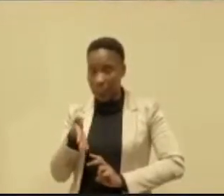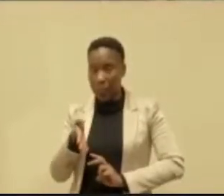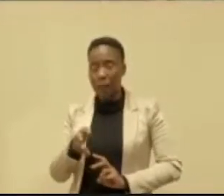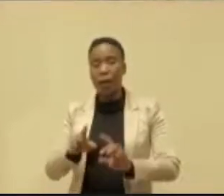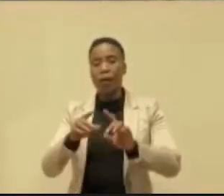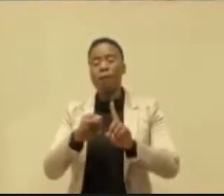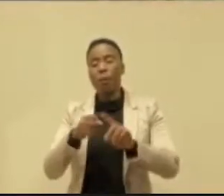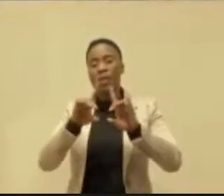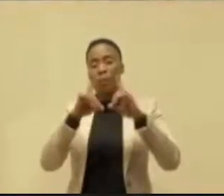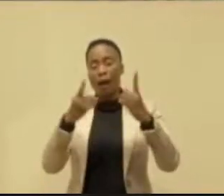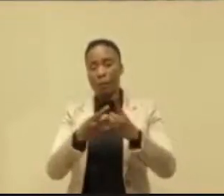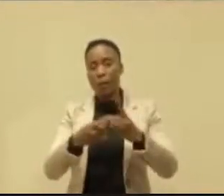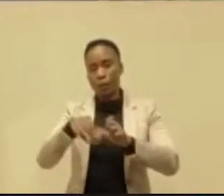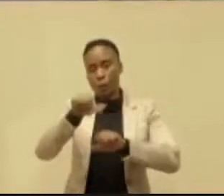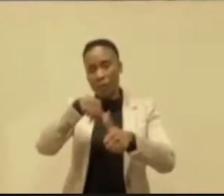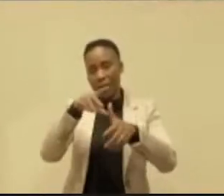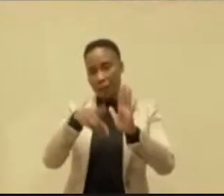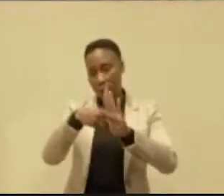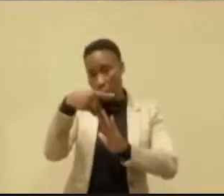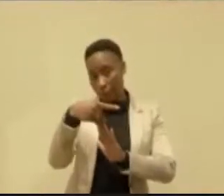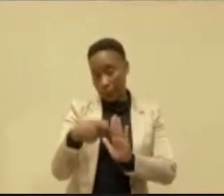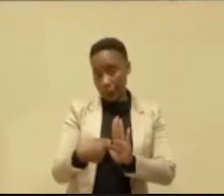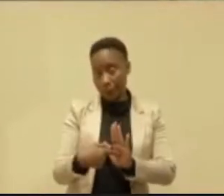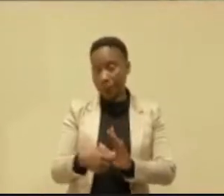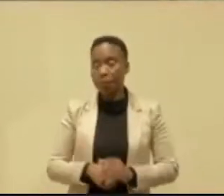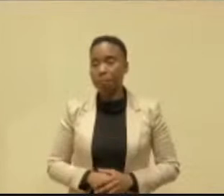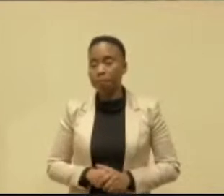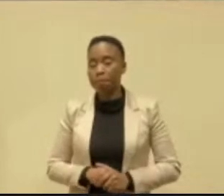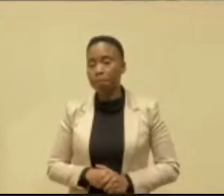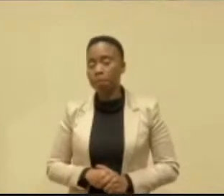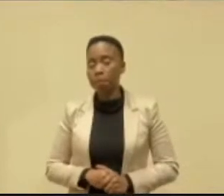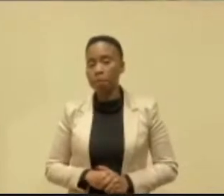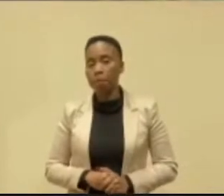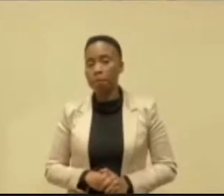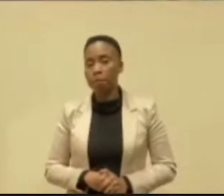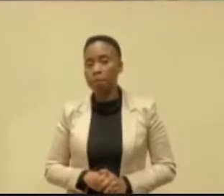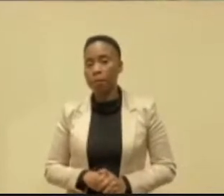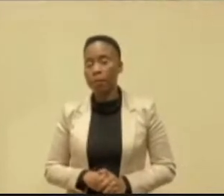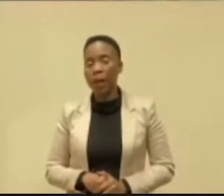department of social development i